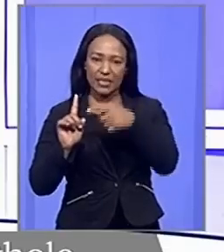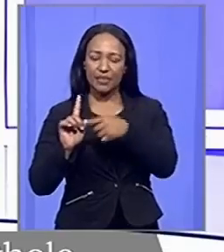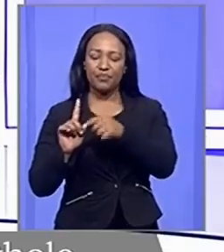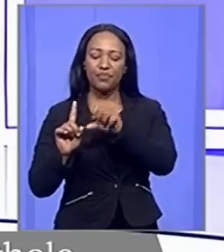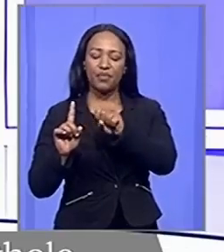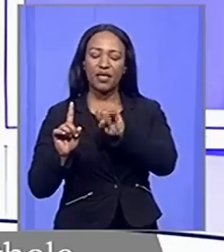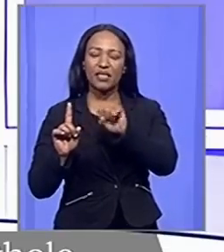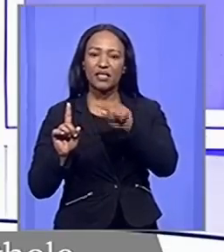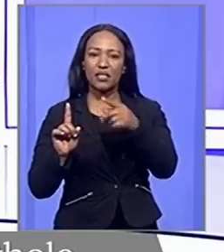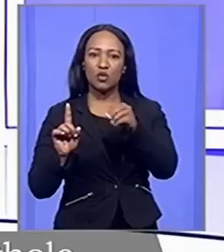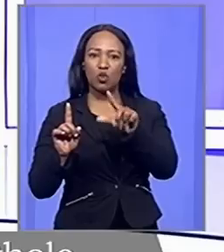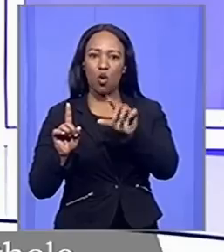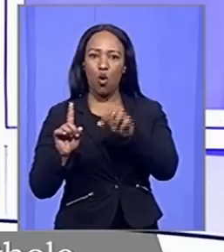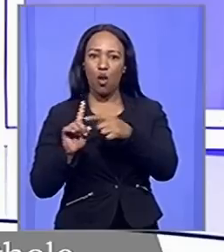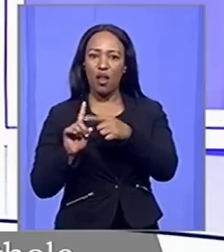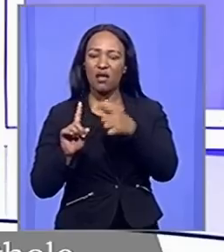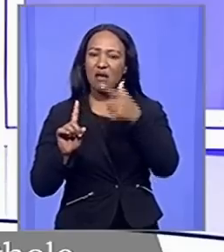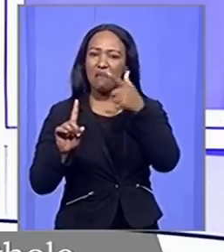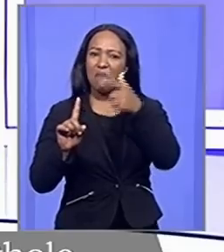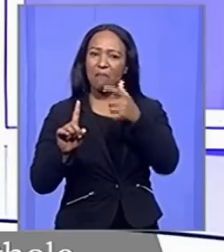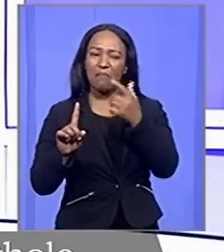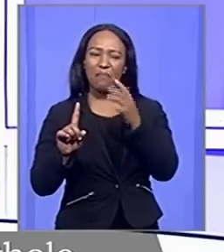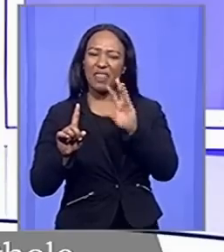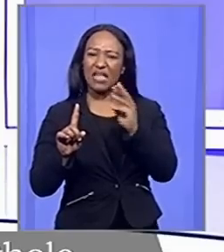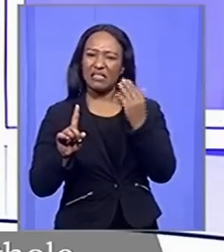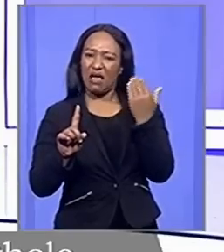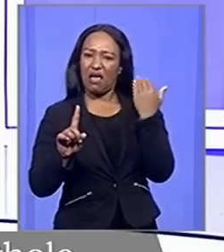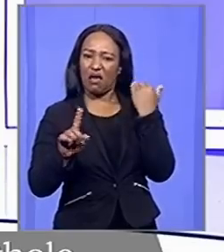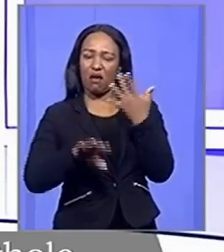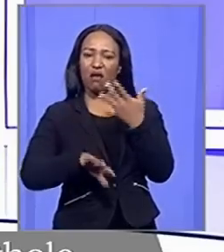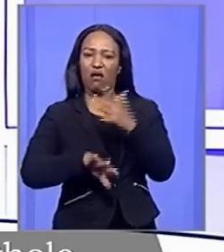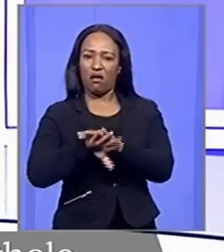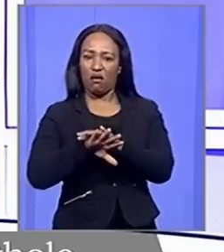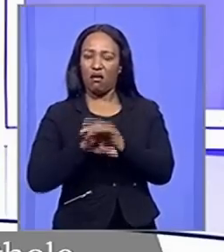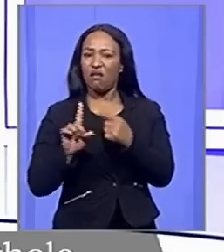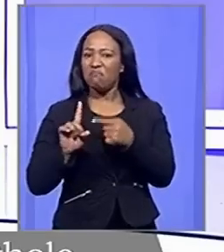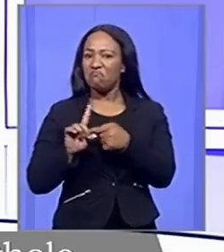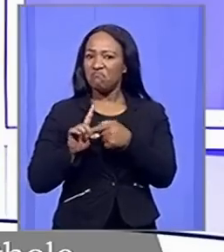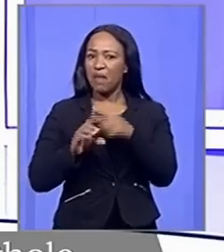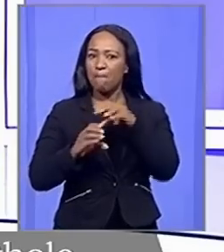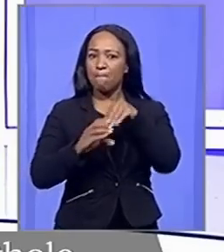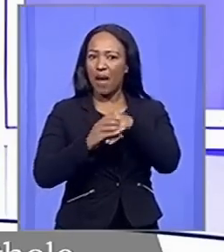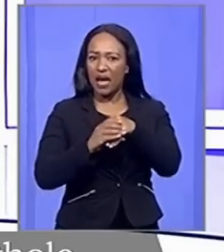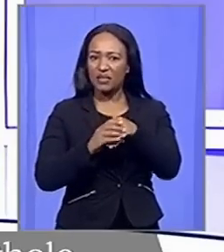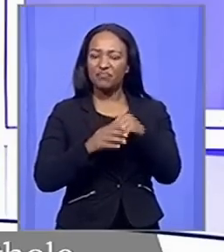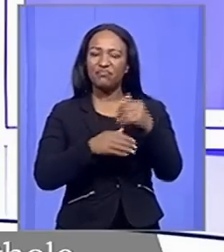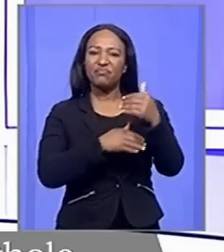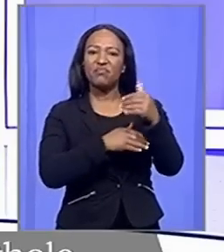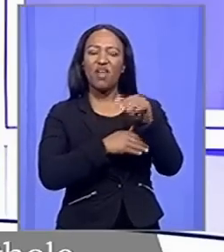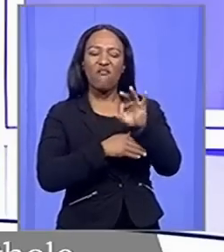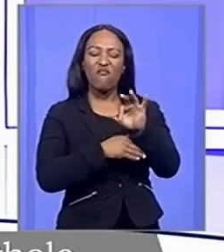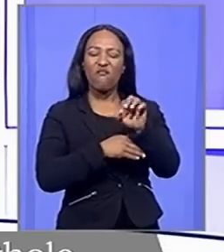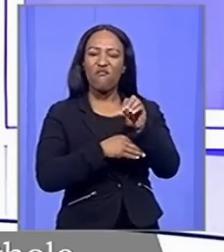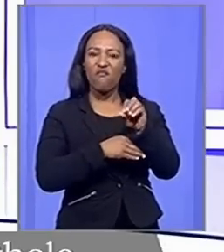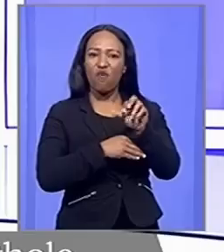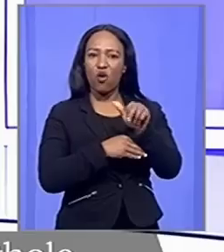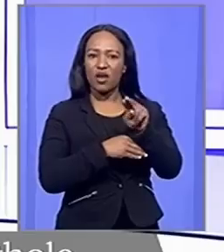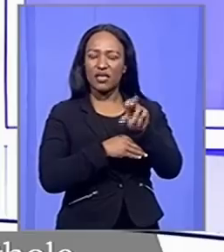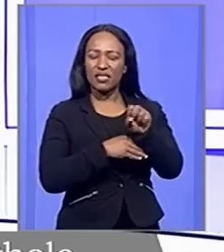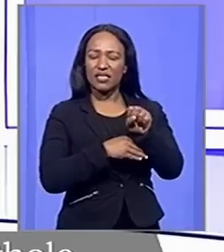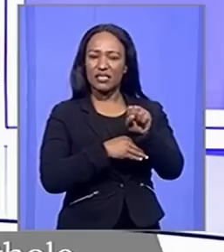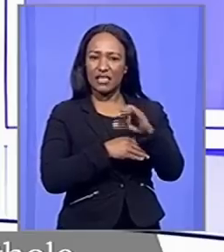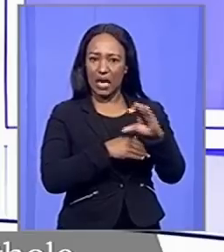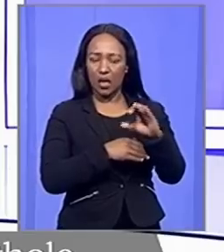a thuntšitšego le go bolawa ka Labone la go feta. Sithole beele karolo ya ditirelo tša dinyakišišo tša forensiki ka toropong yeo goba